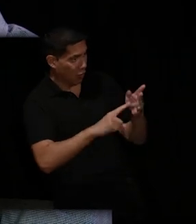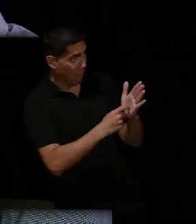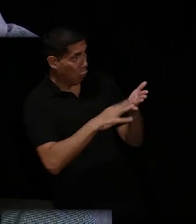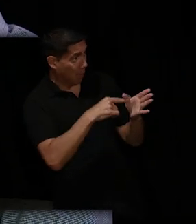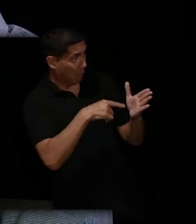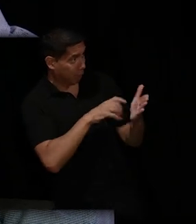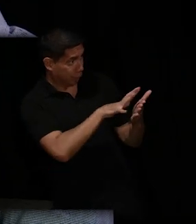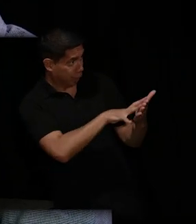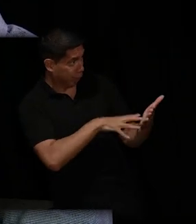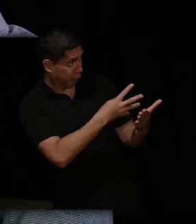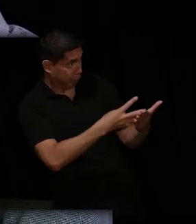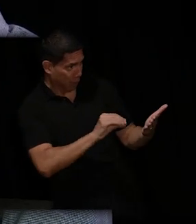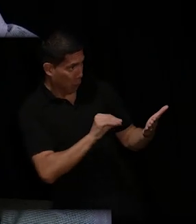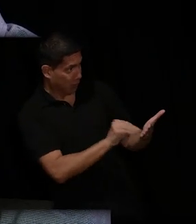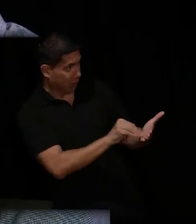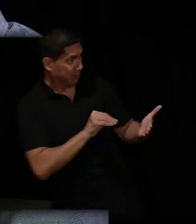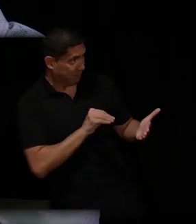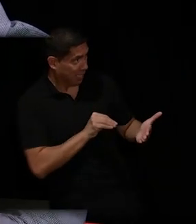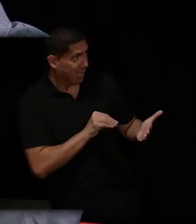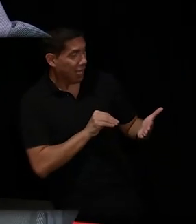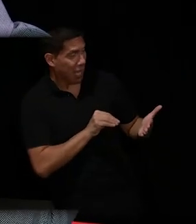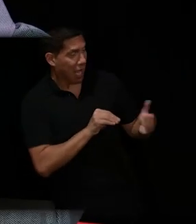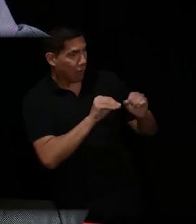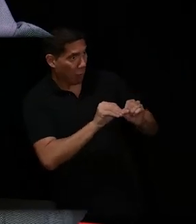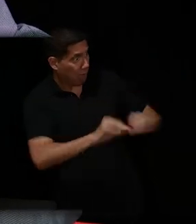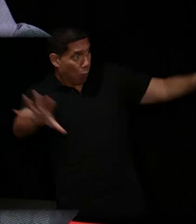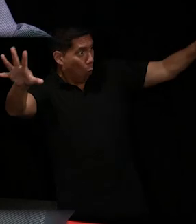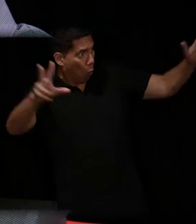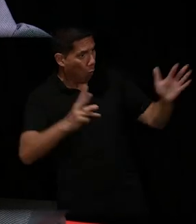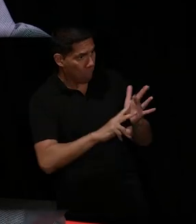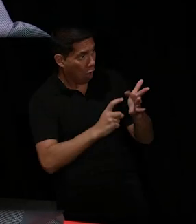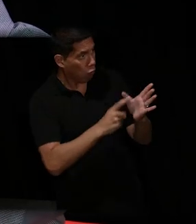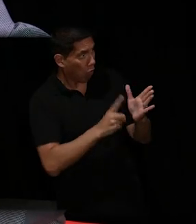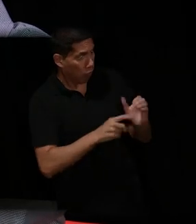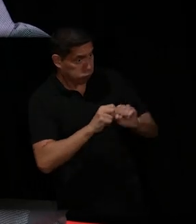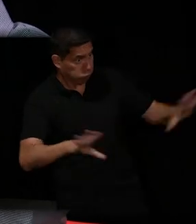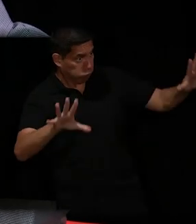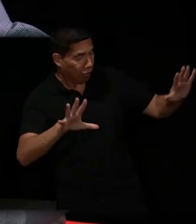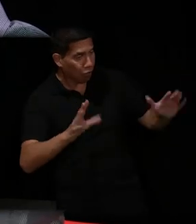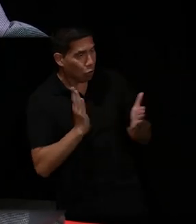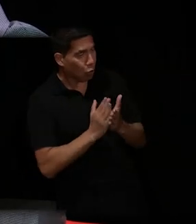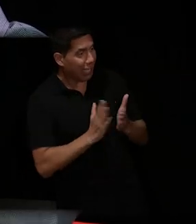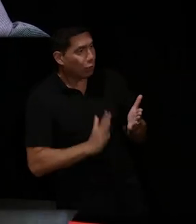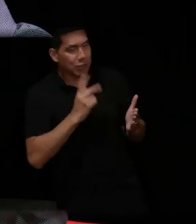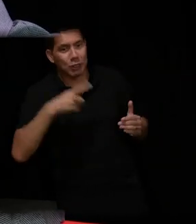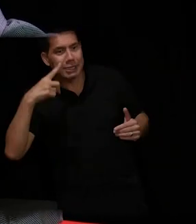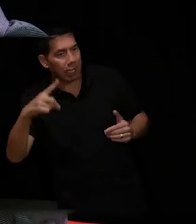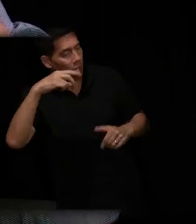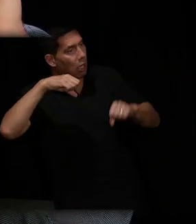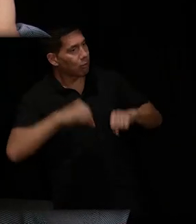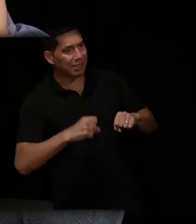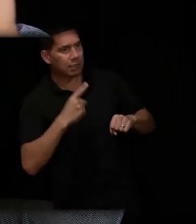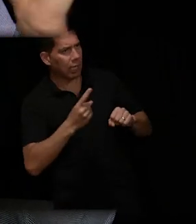in. And it sort of took off and went viral because it just is so jarring to see the president saying something insane, but under that